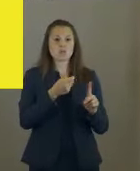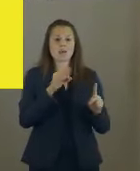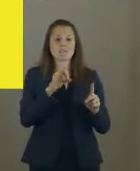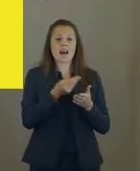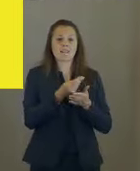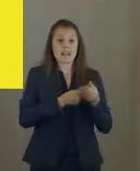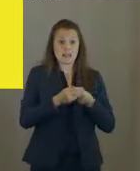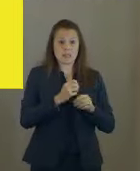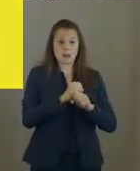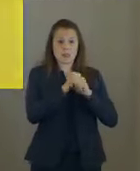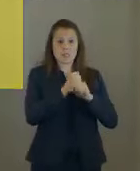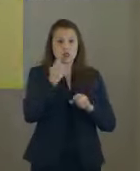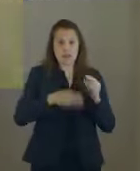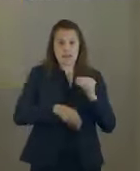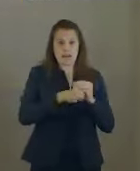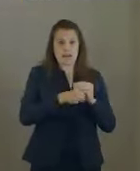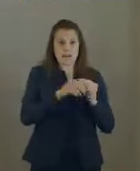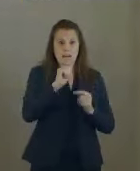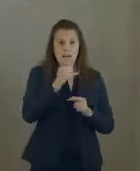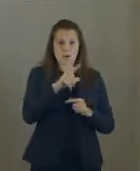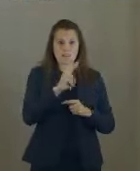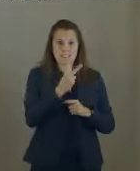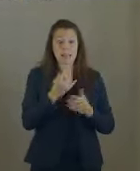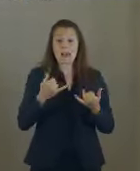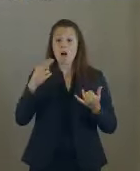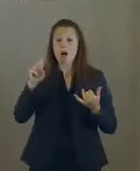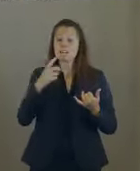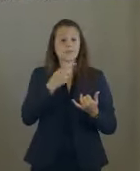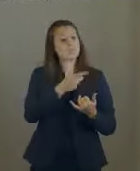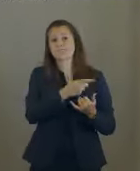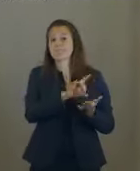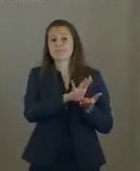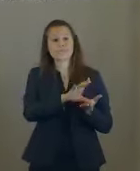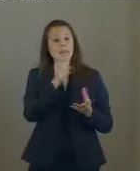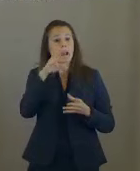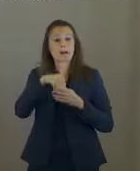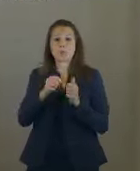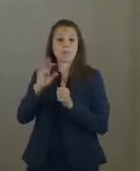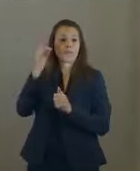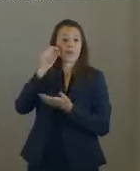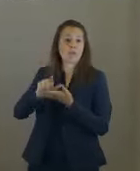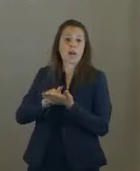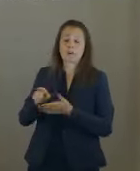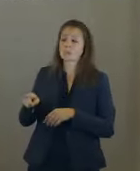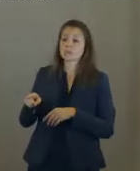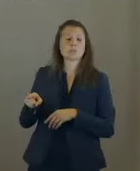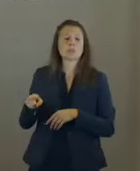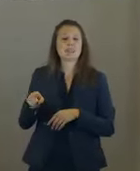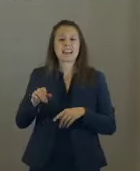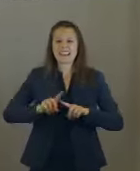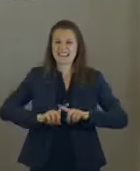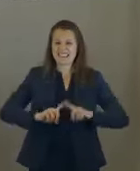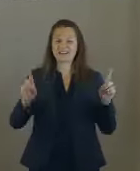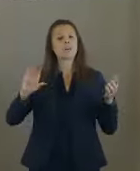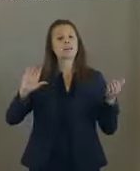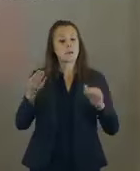added on April 2nd, because HUD has now said that is not covered by the federal act, which is different from the